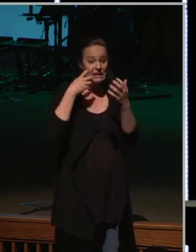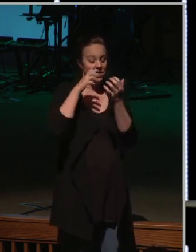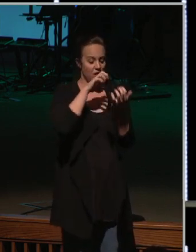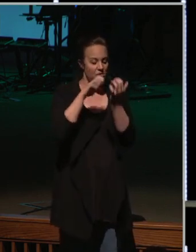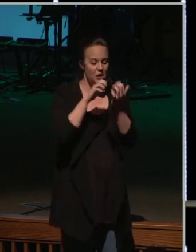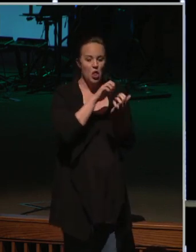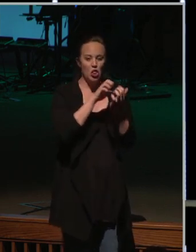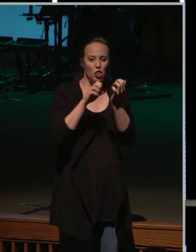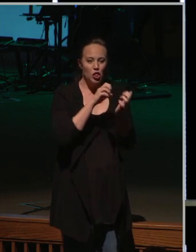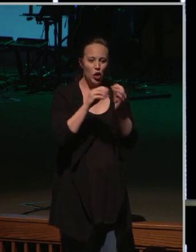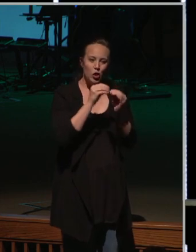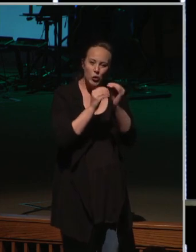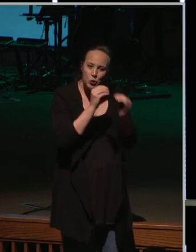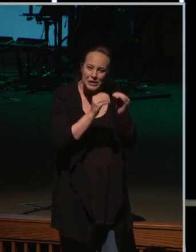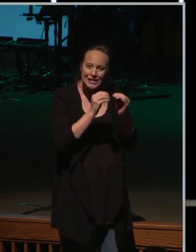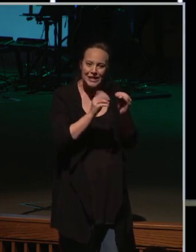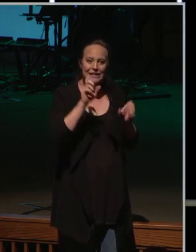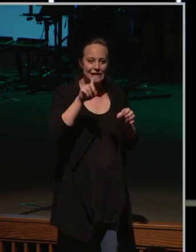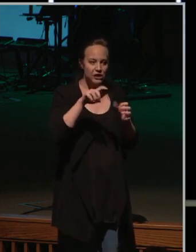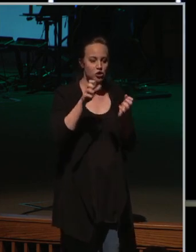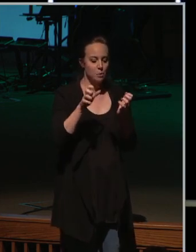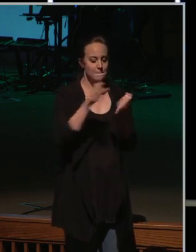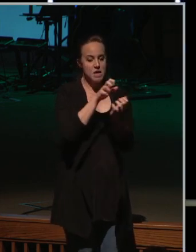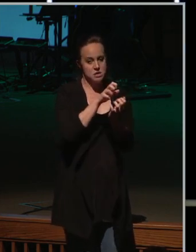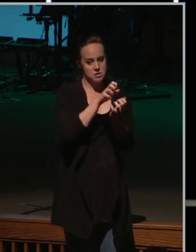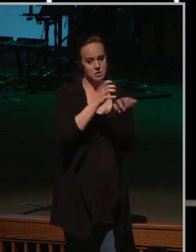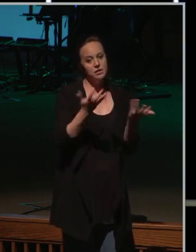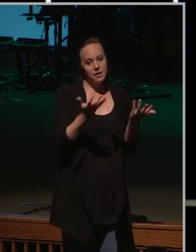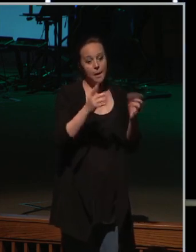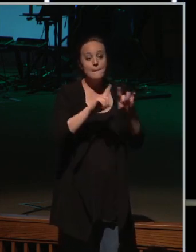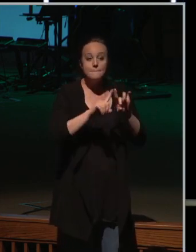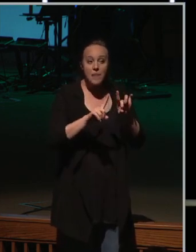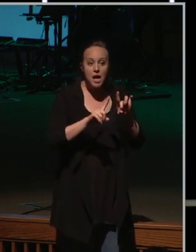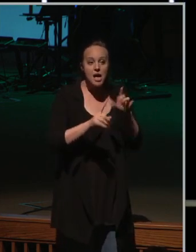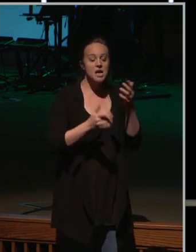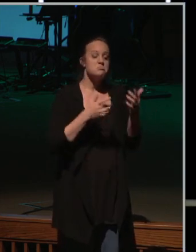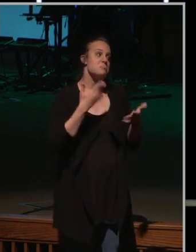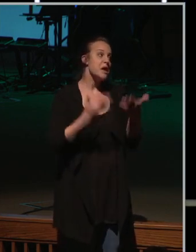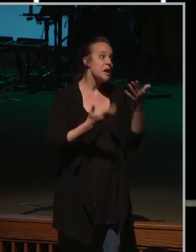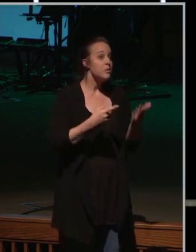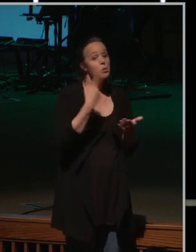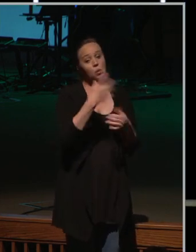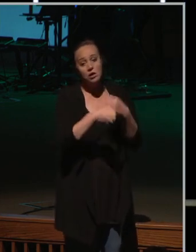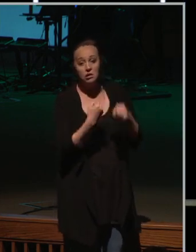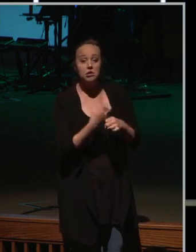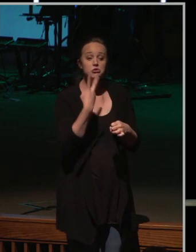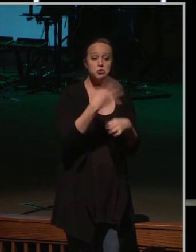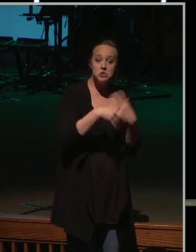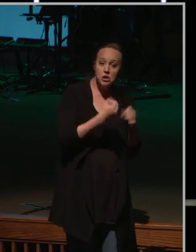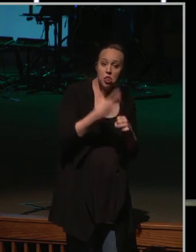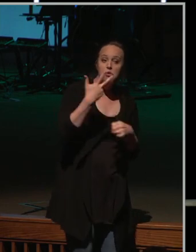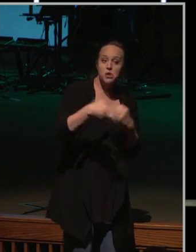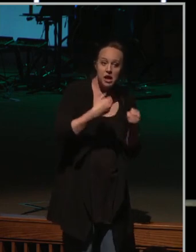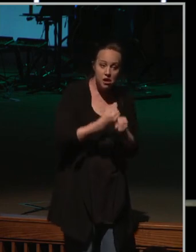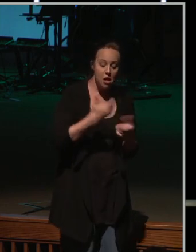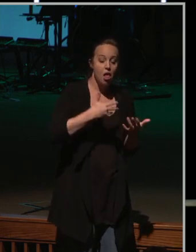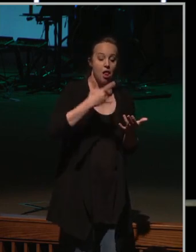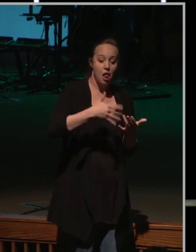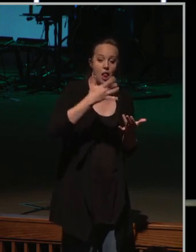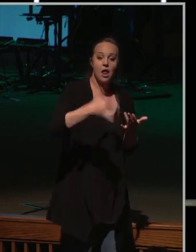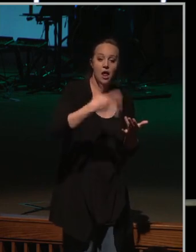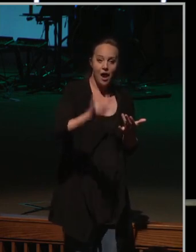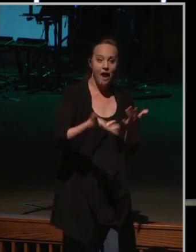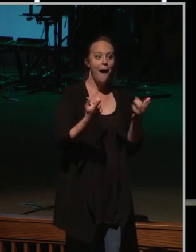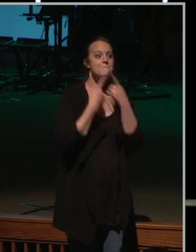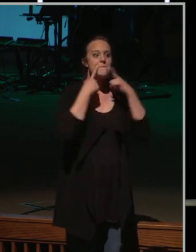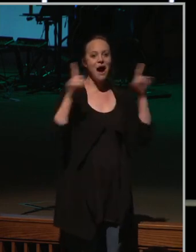adjusted. And so it takes some time. But then eventually, whether it's a year, 2 years, 3 years, those braces come off. You get to rub your tongue against your